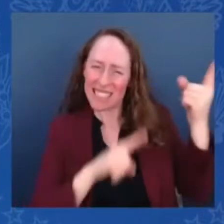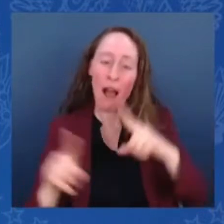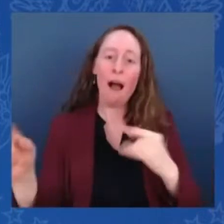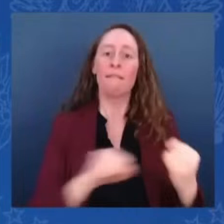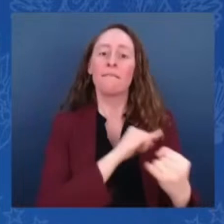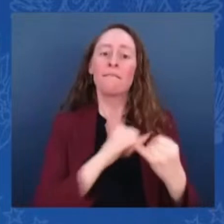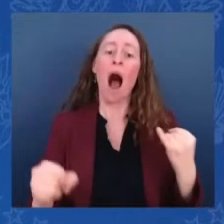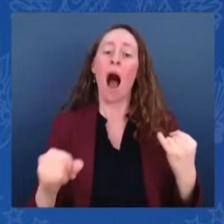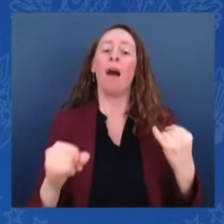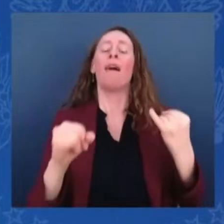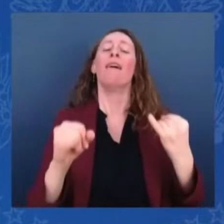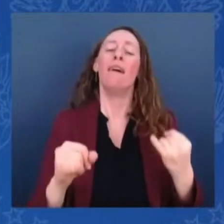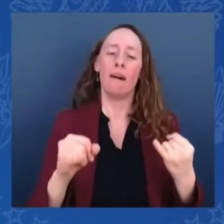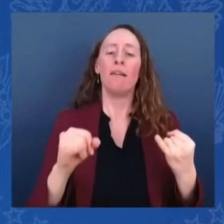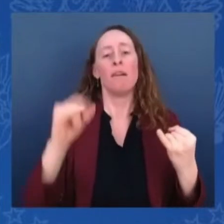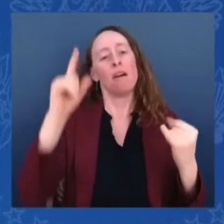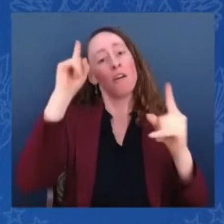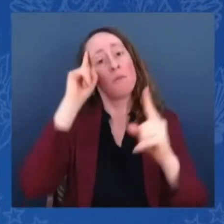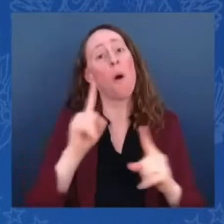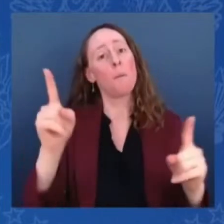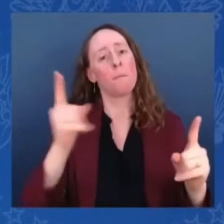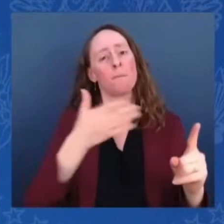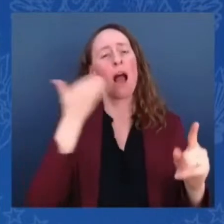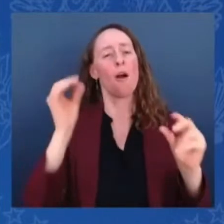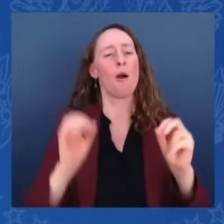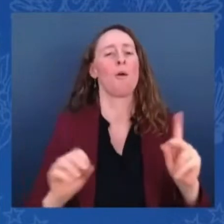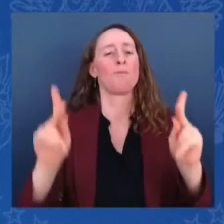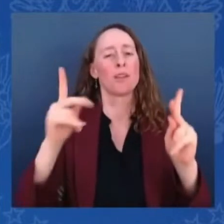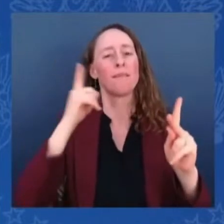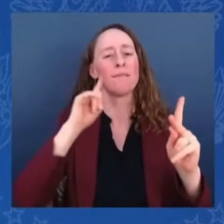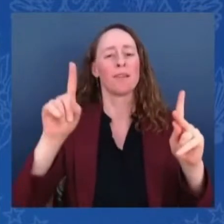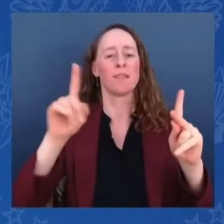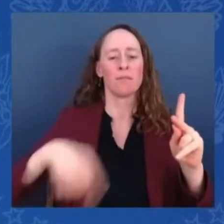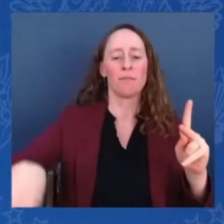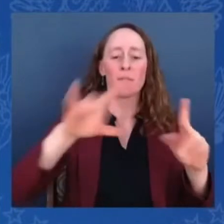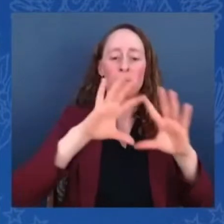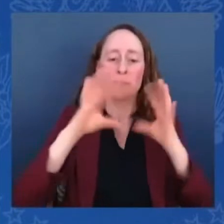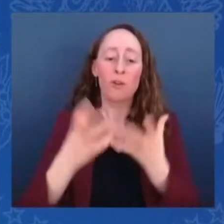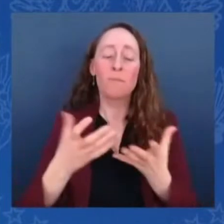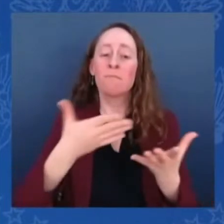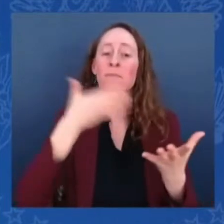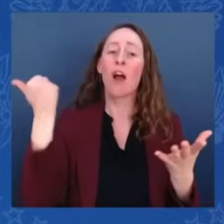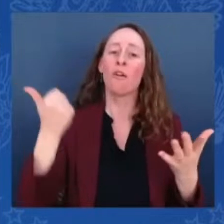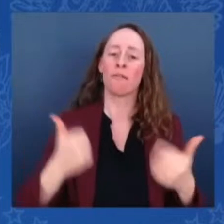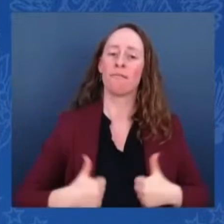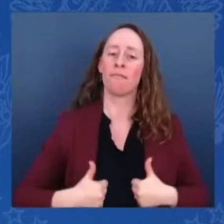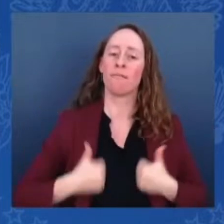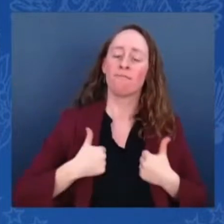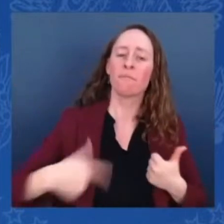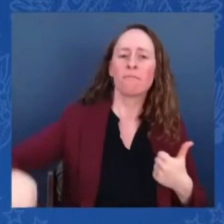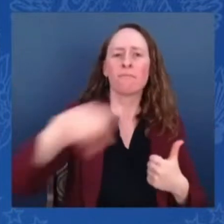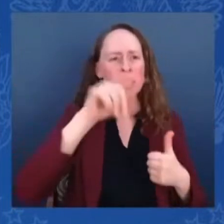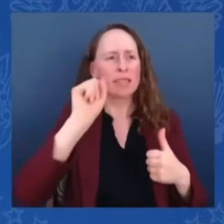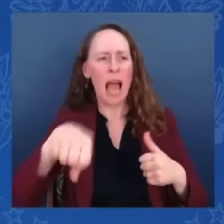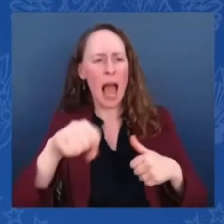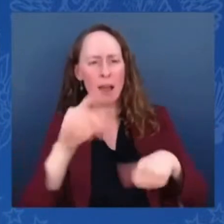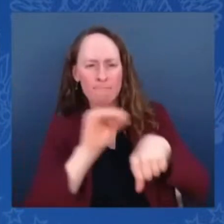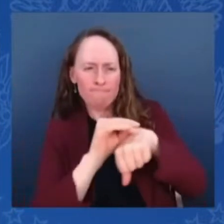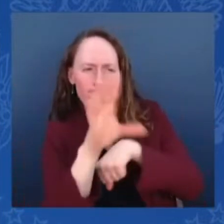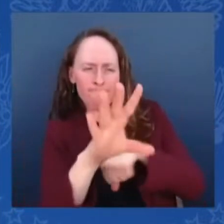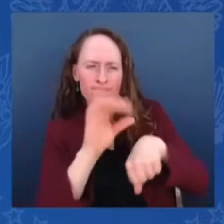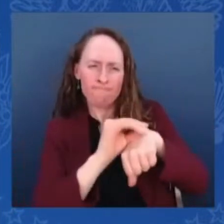the world, producing expert advice for you and your team at the White House. Everyone